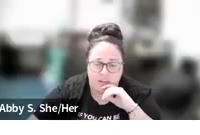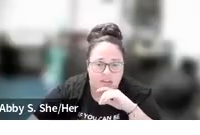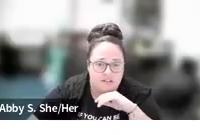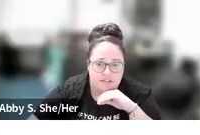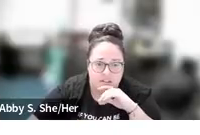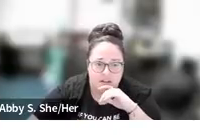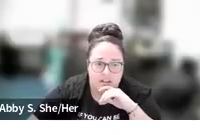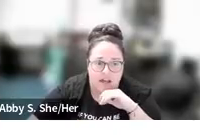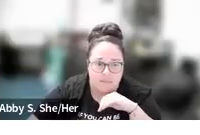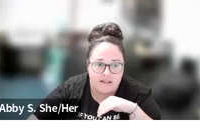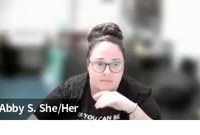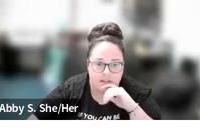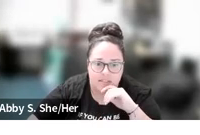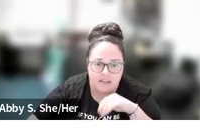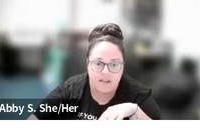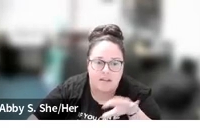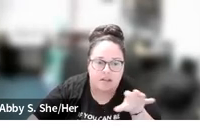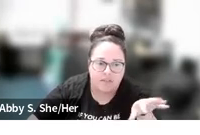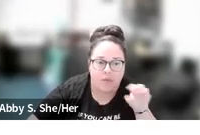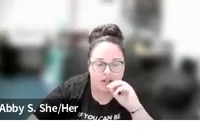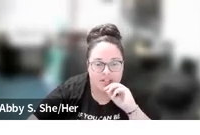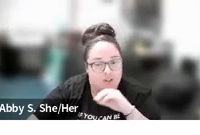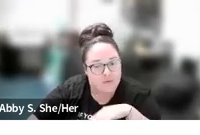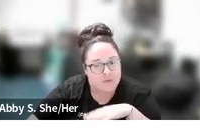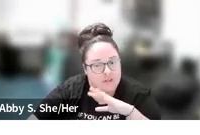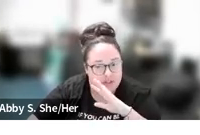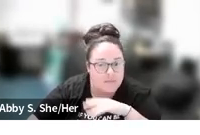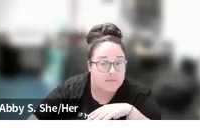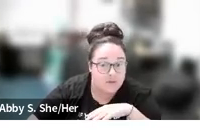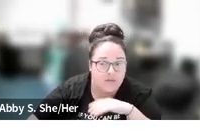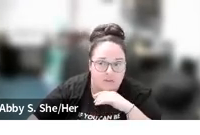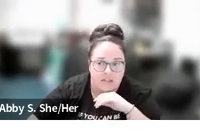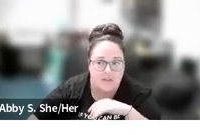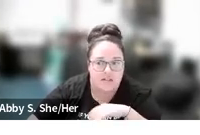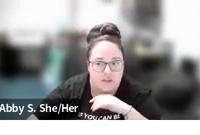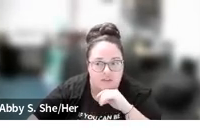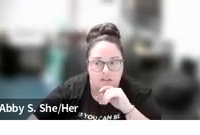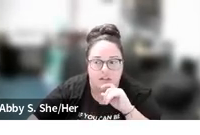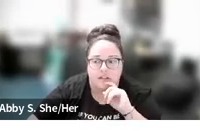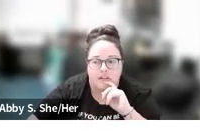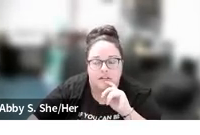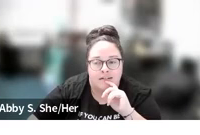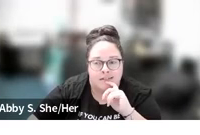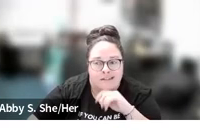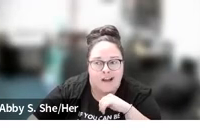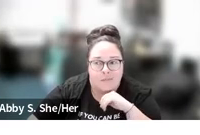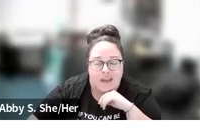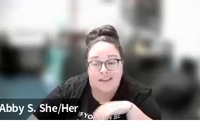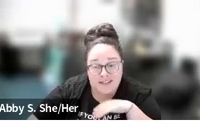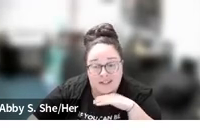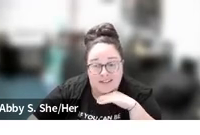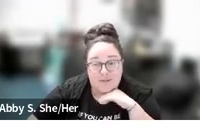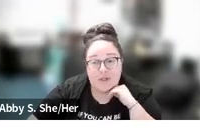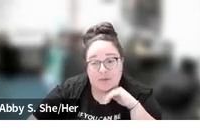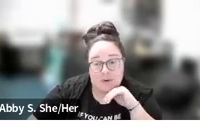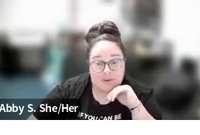too. Like there's a lot of possibilities and different watches do sometimes do different things. So that's another thing to, I